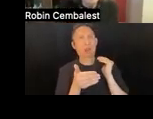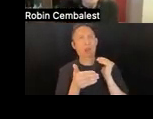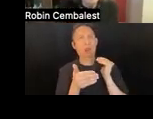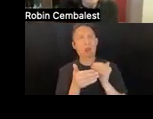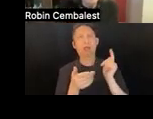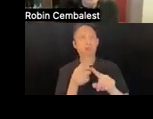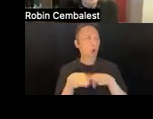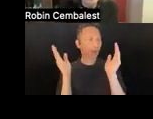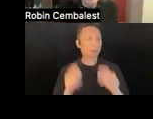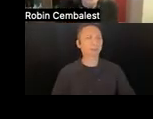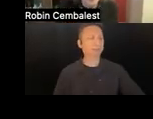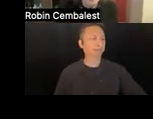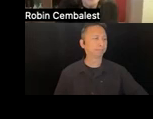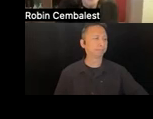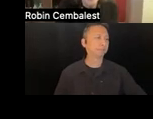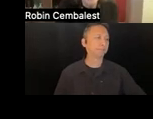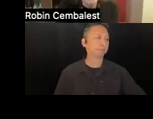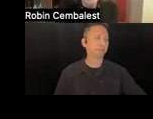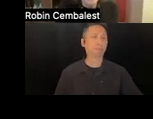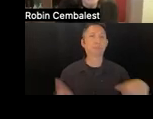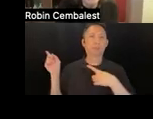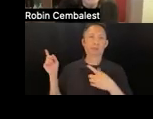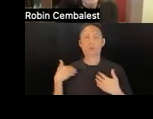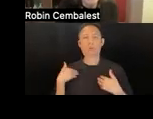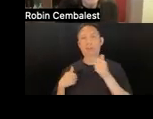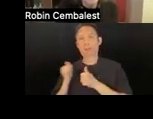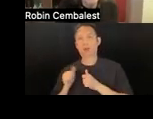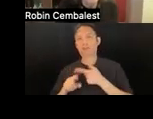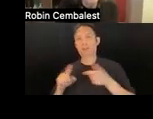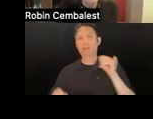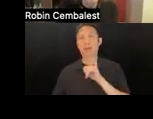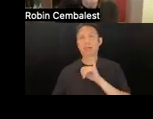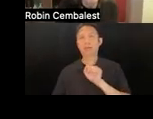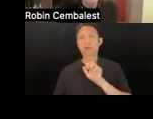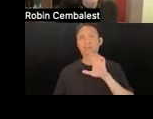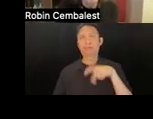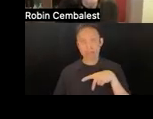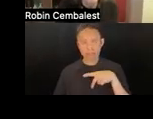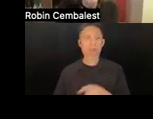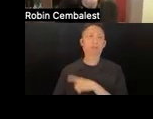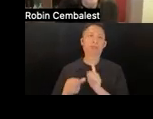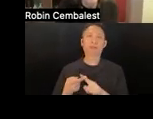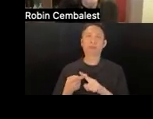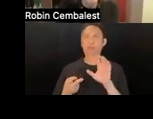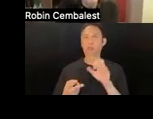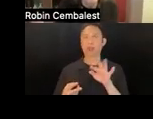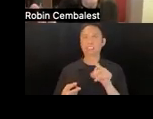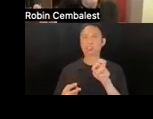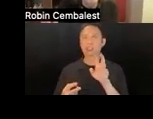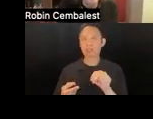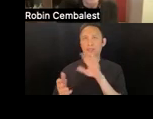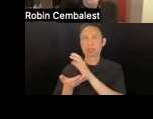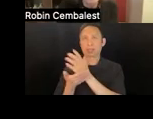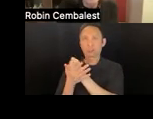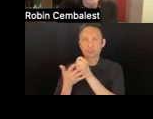here too the different shows. There's a show at ICP, and then we've got the in the Criterion Collection, and then we have the Miami Film Festival